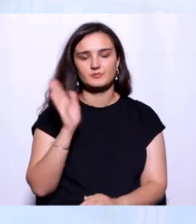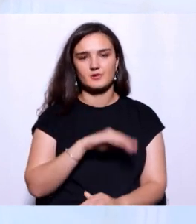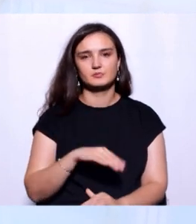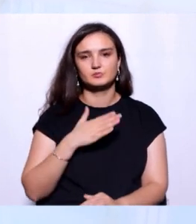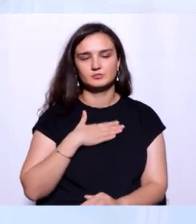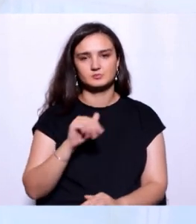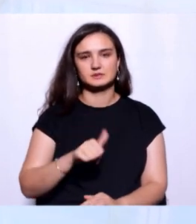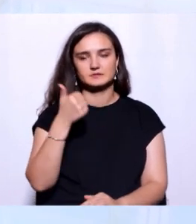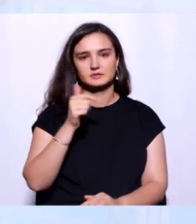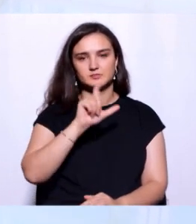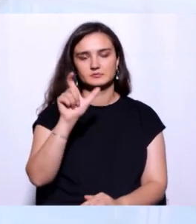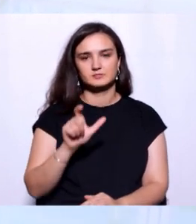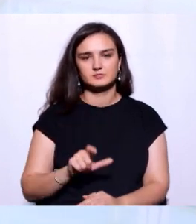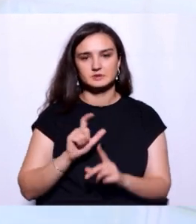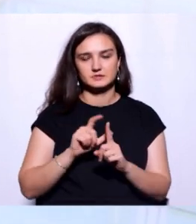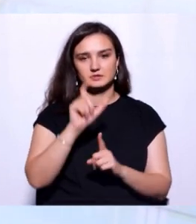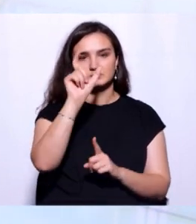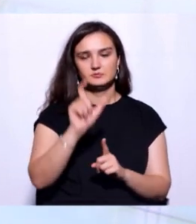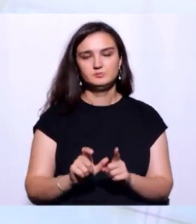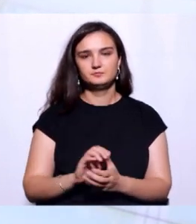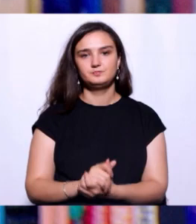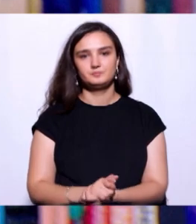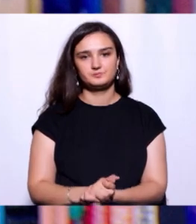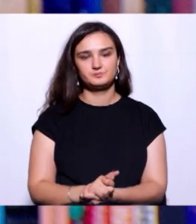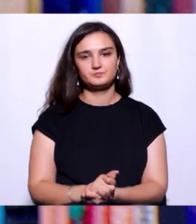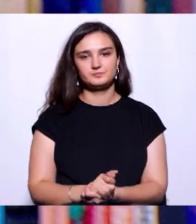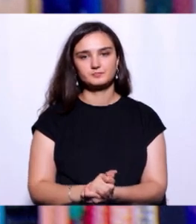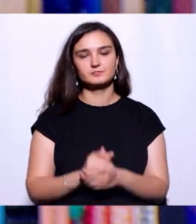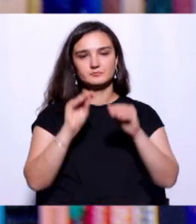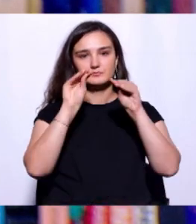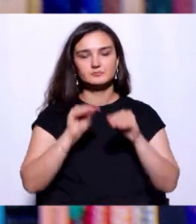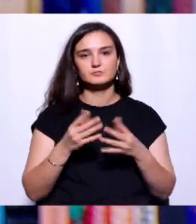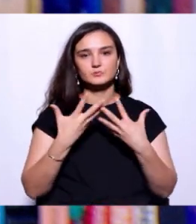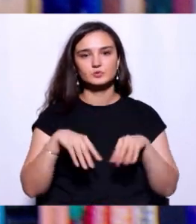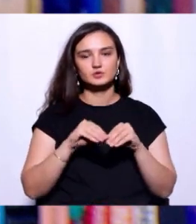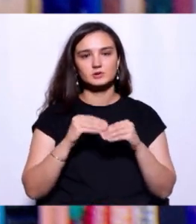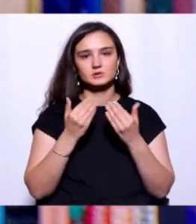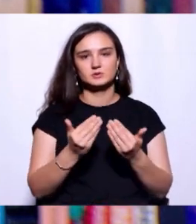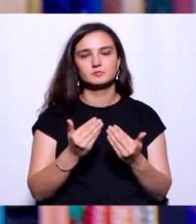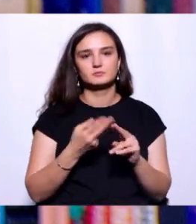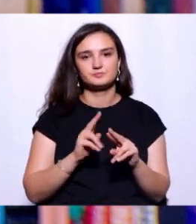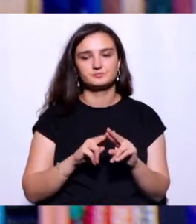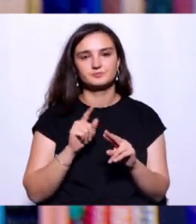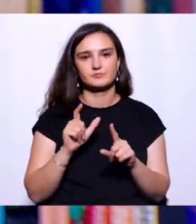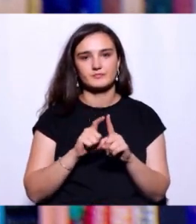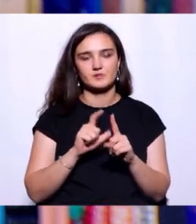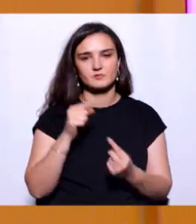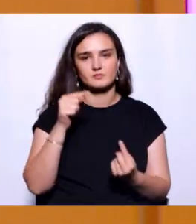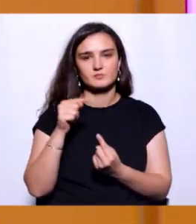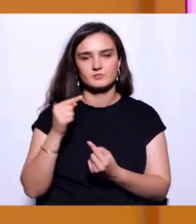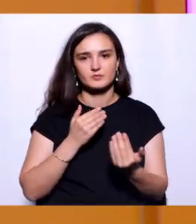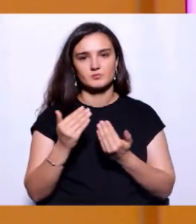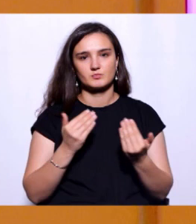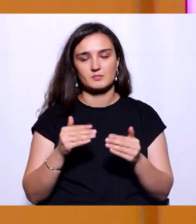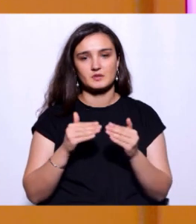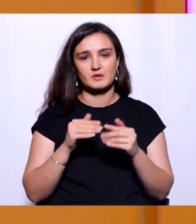to our first task for the vocabulary section and fill in the family tree with the words.